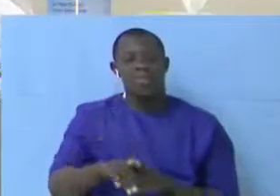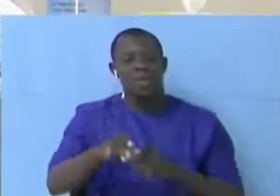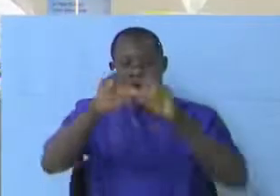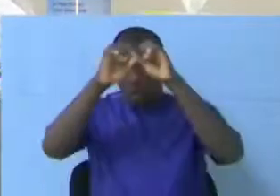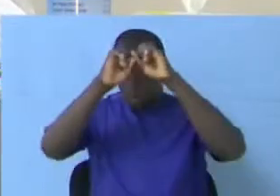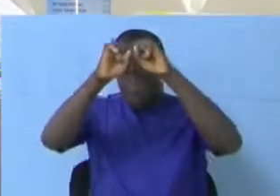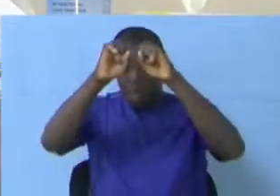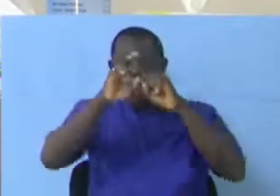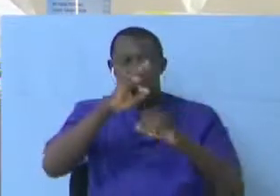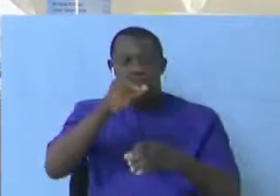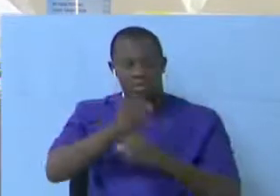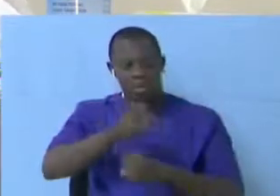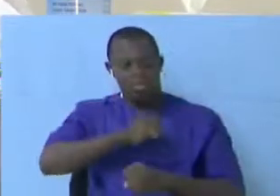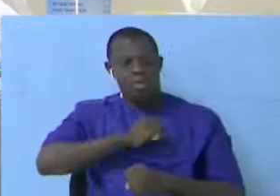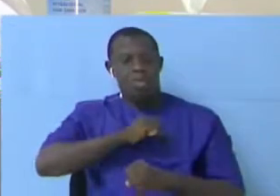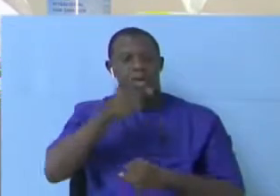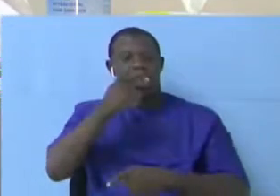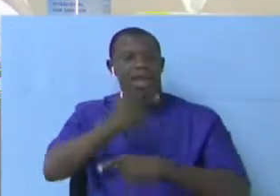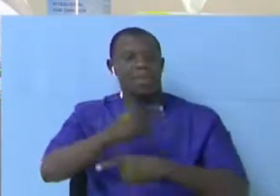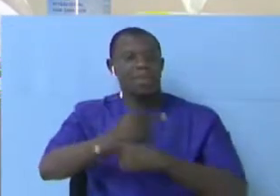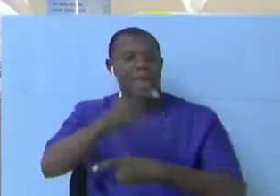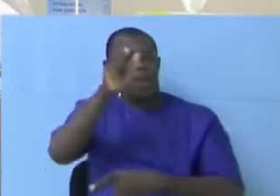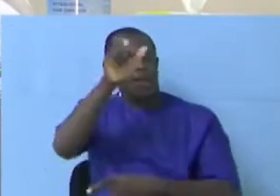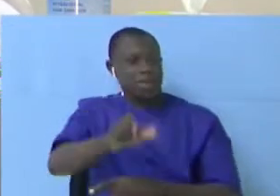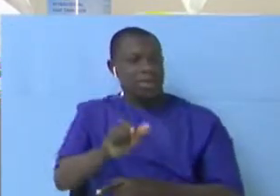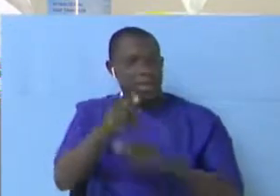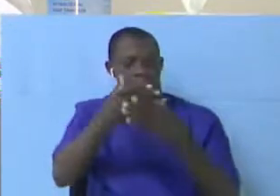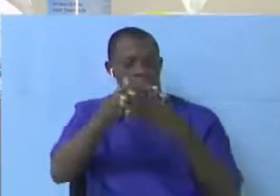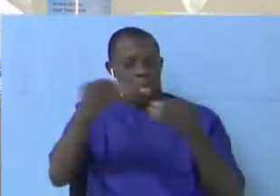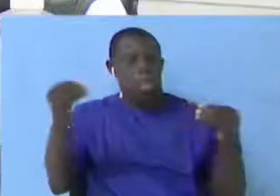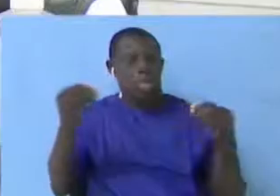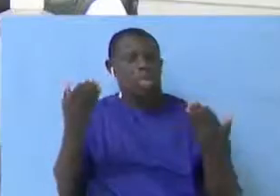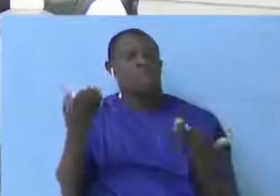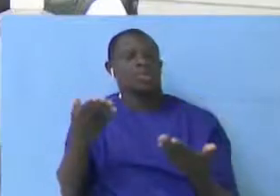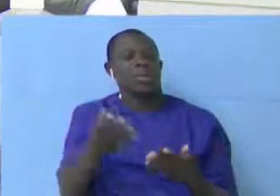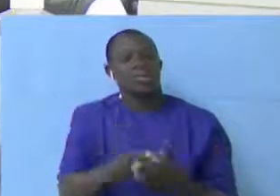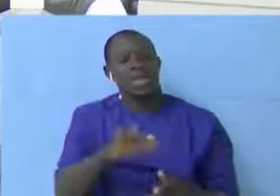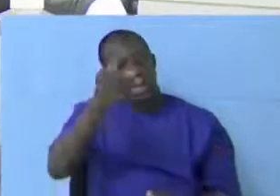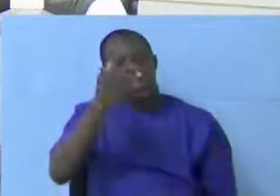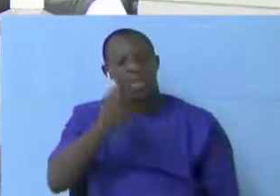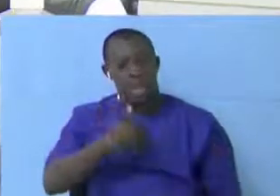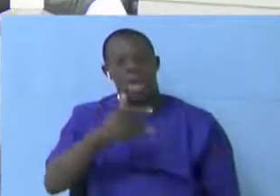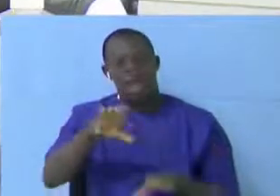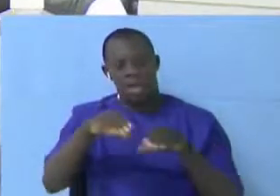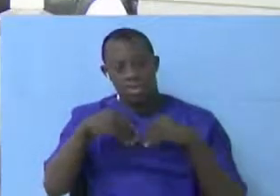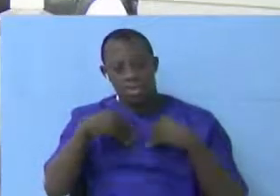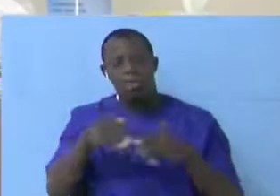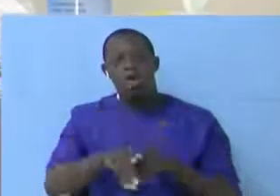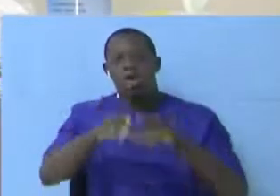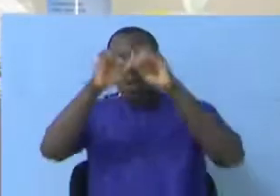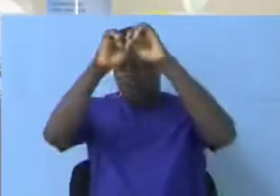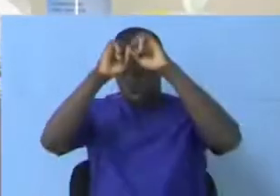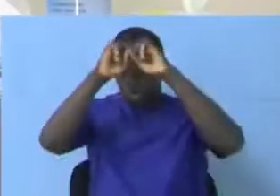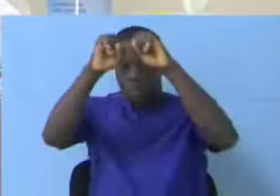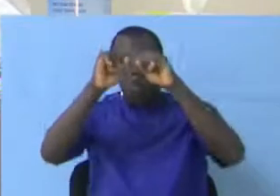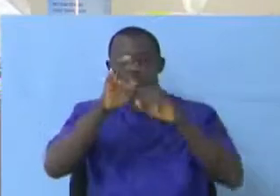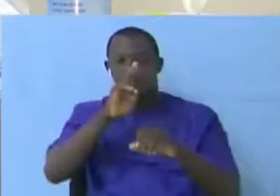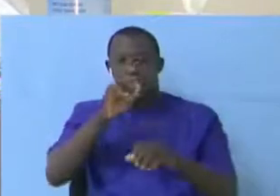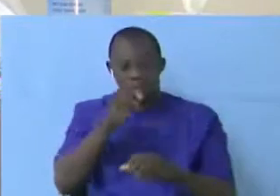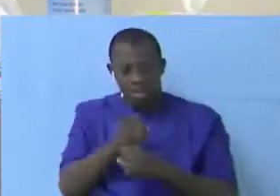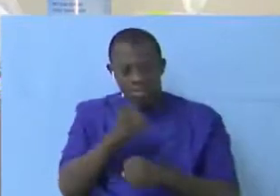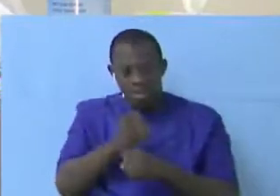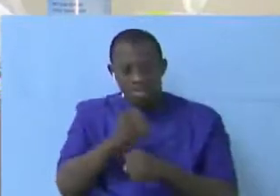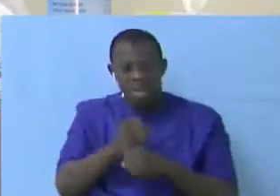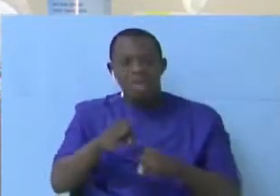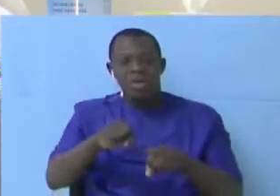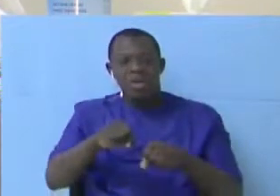citizens. Masakunda me yalon ko abe fa wala banku dimul tala be yemandila. Agree. A government that would fabricate